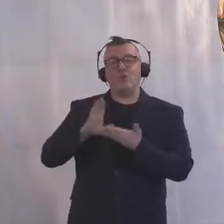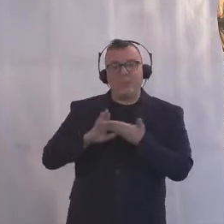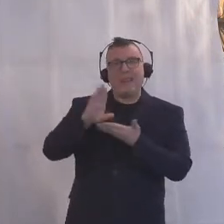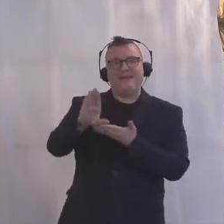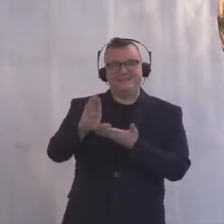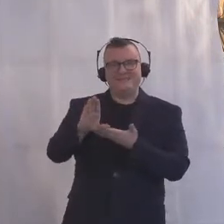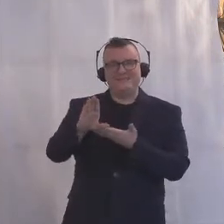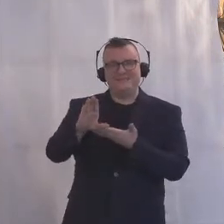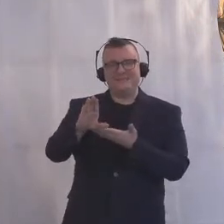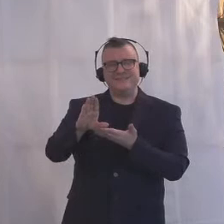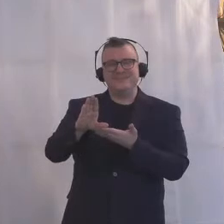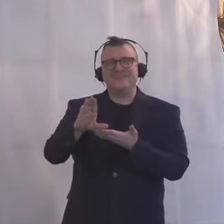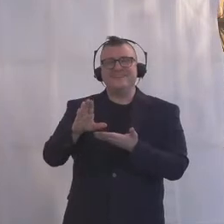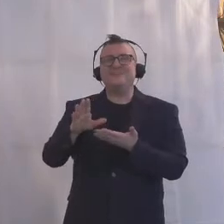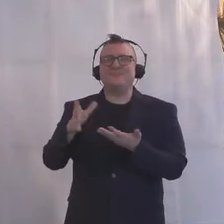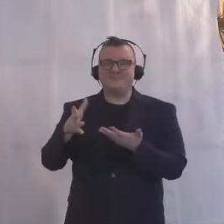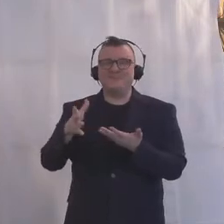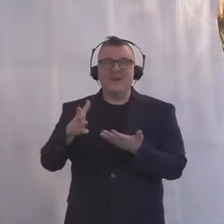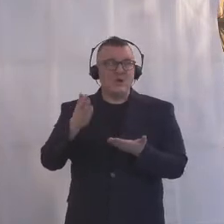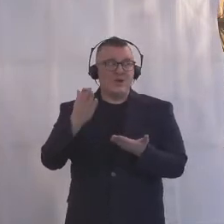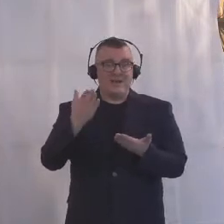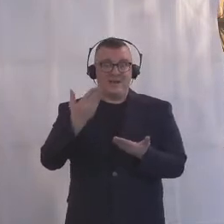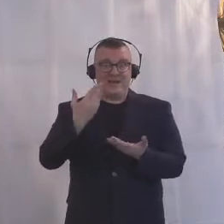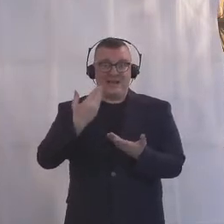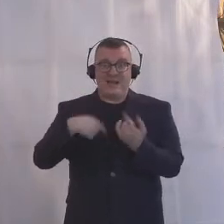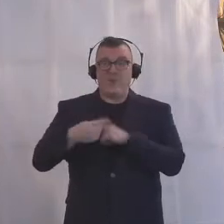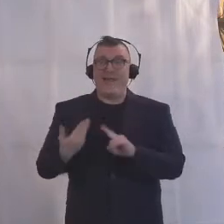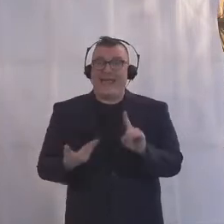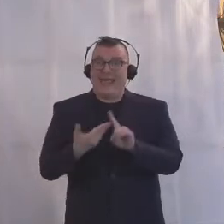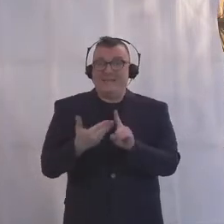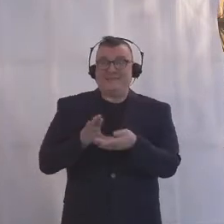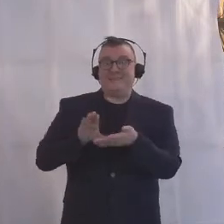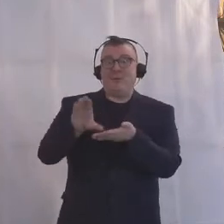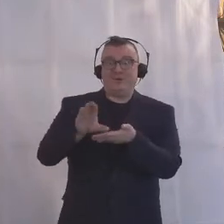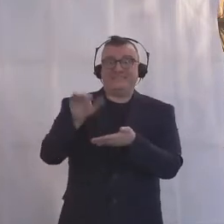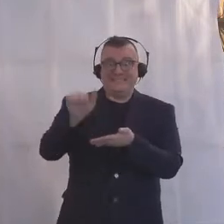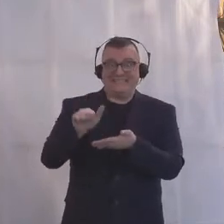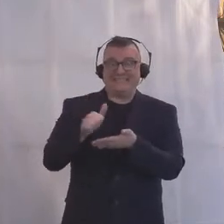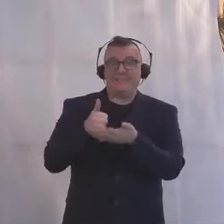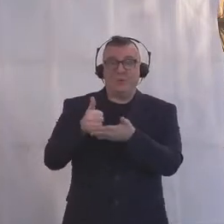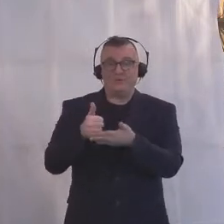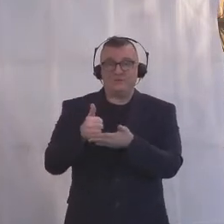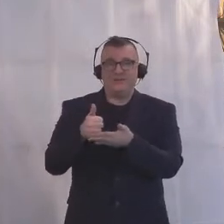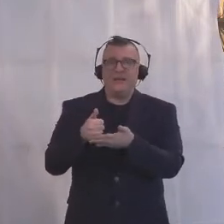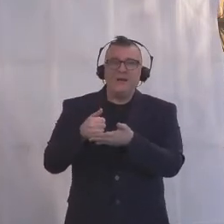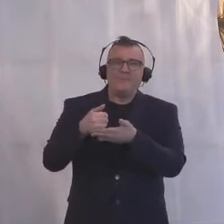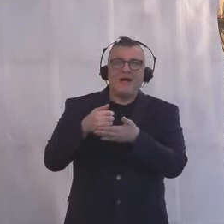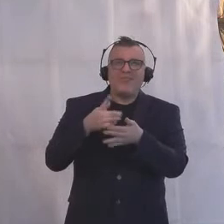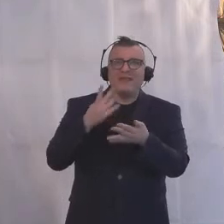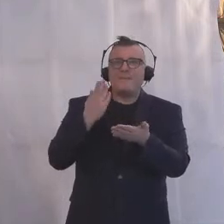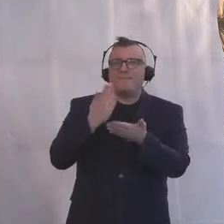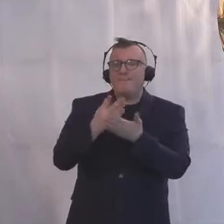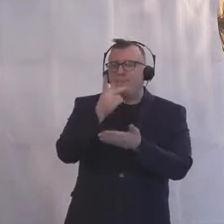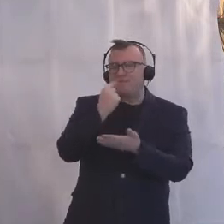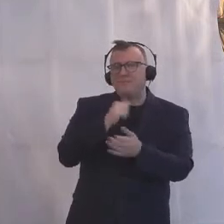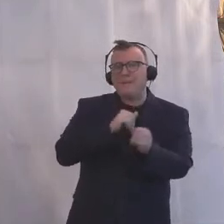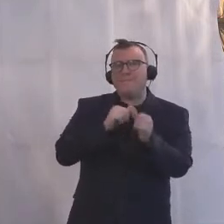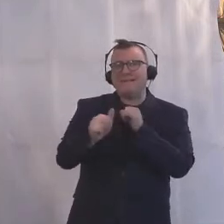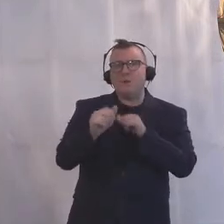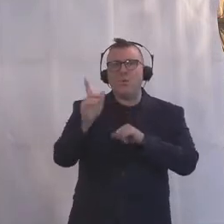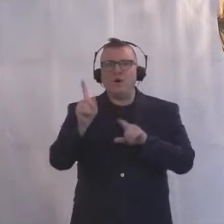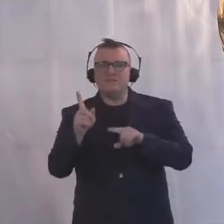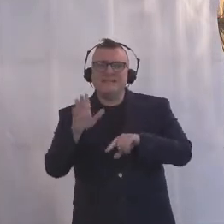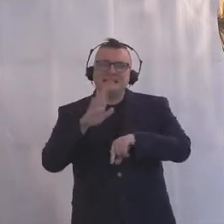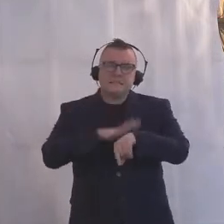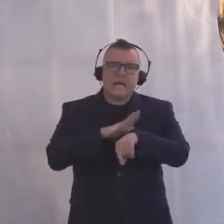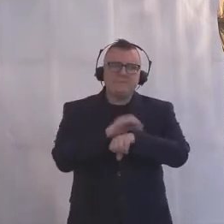know, like, so it's we want to lend, we want to support. It's just sometimes it's about the right timing, and sometimes timing's just not right, or